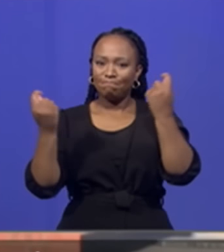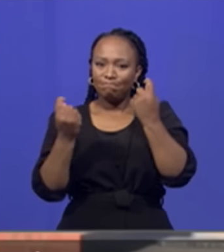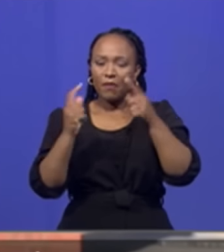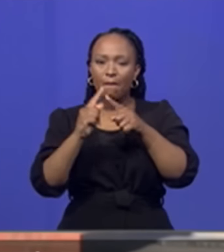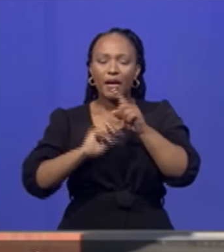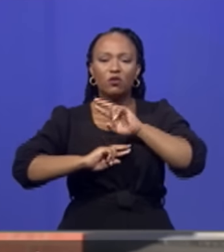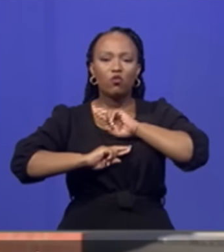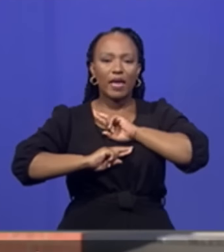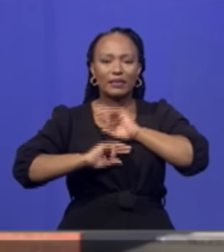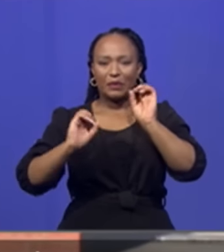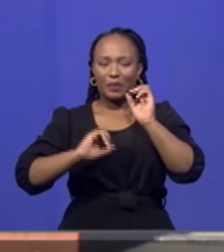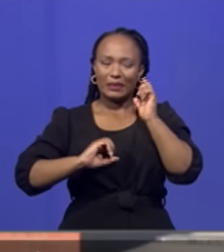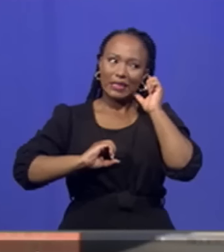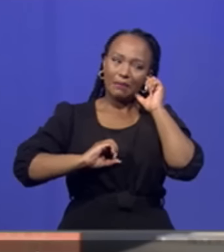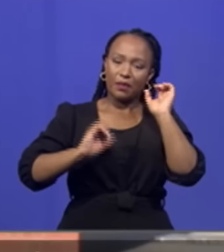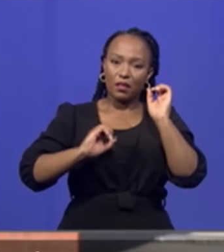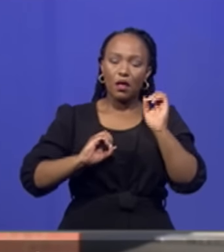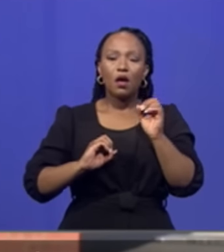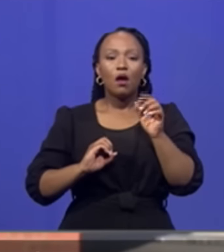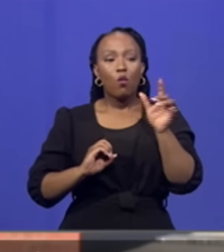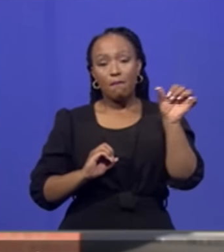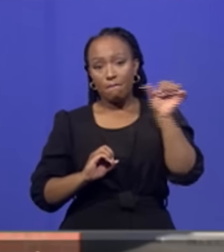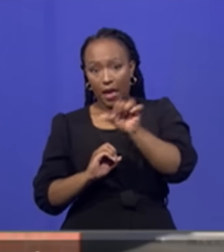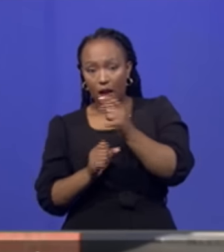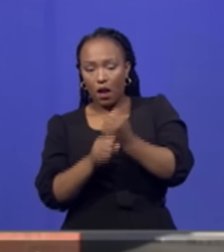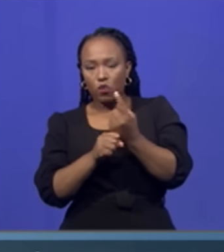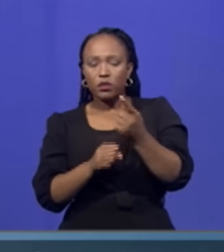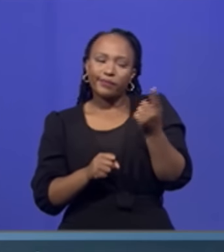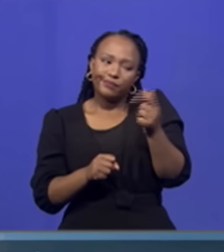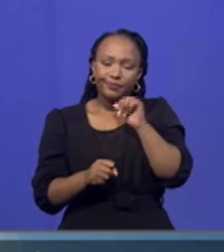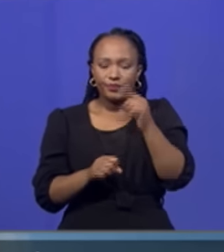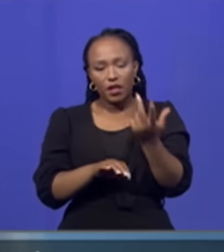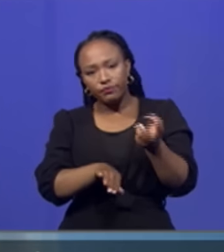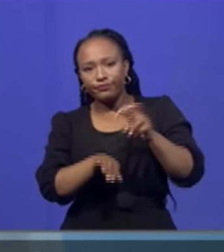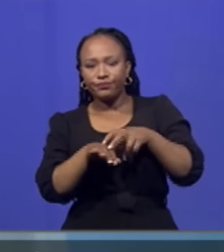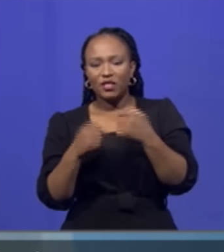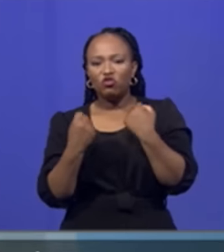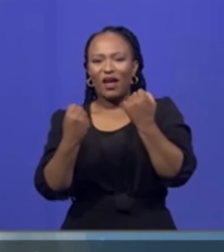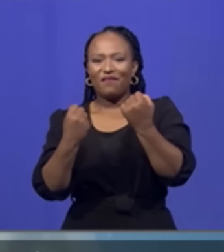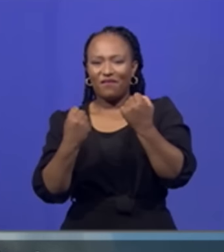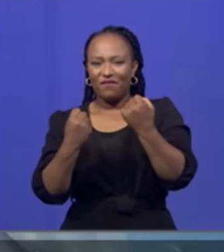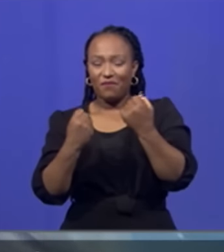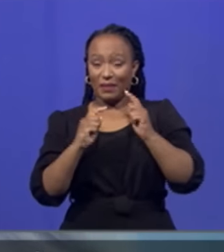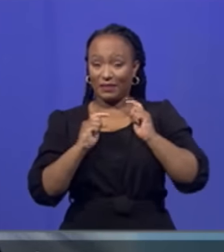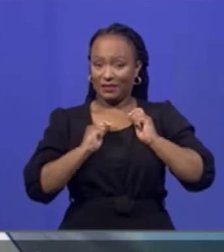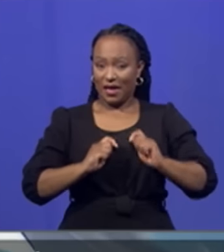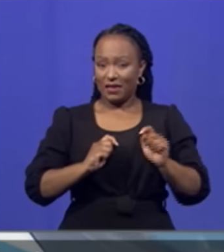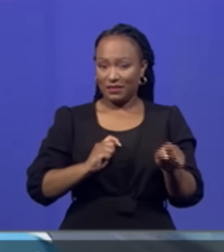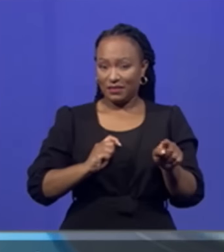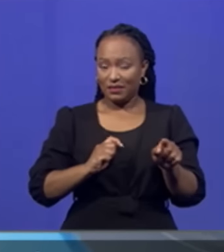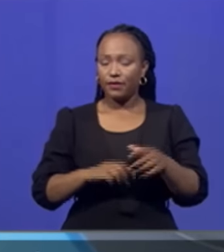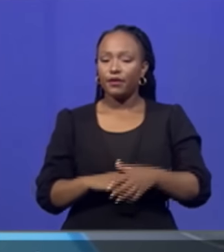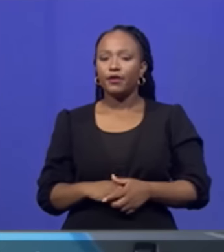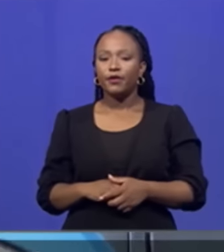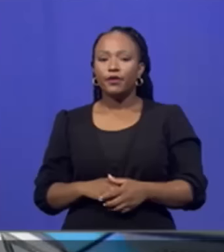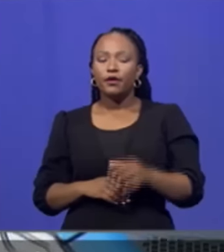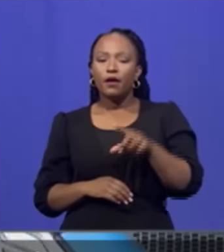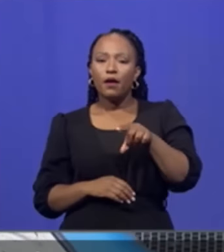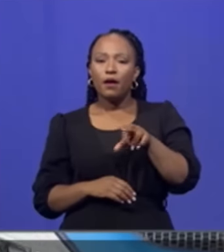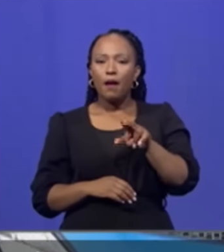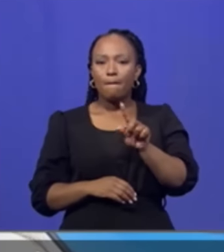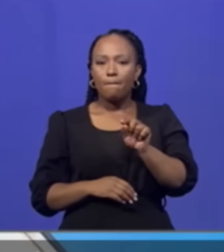they would want to take up the wheel and go back to Gauteng and many other areas. Setlamo sa dibese Patco sa re setlhopha sa sone sa